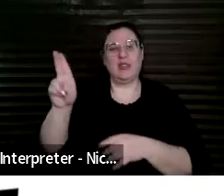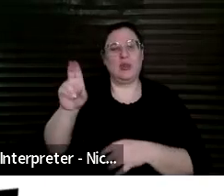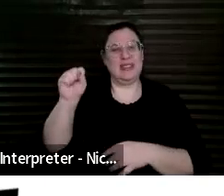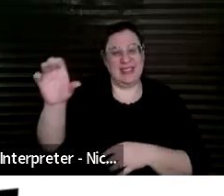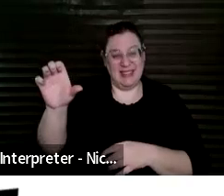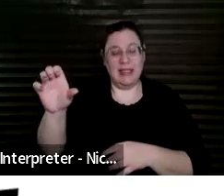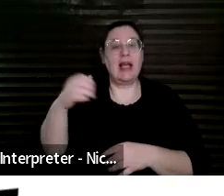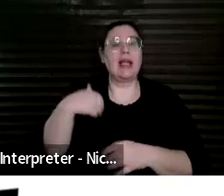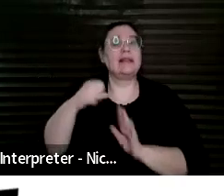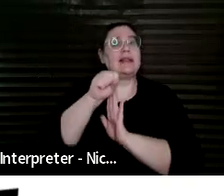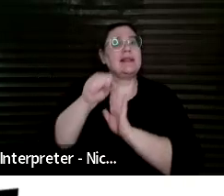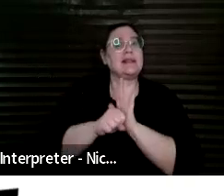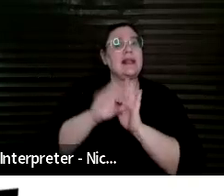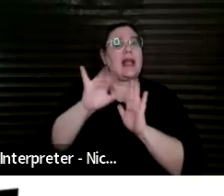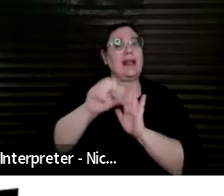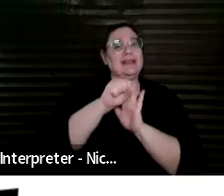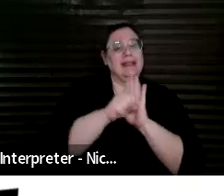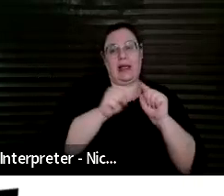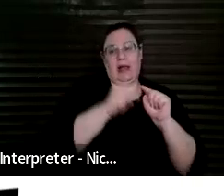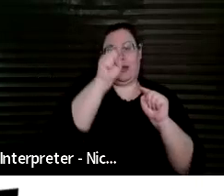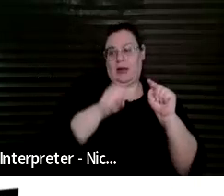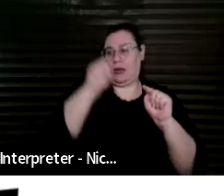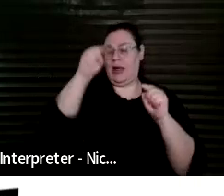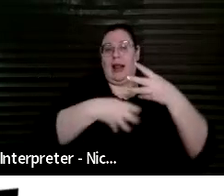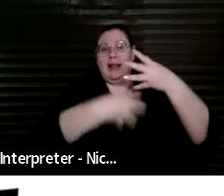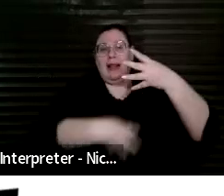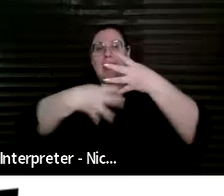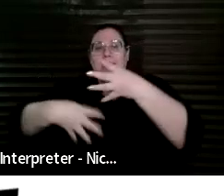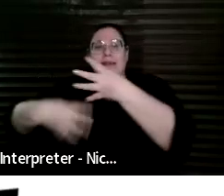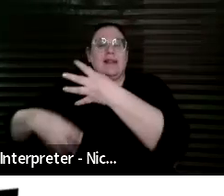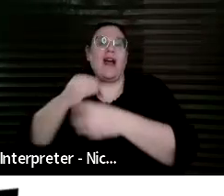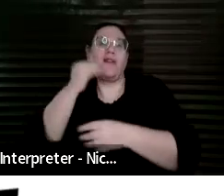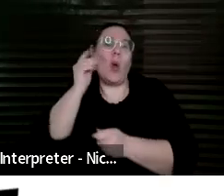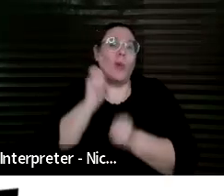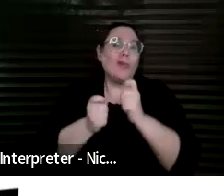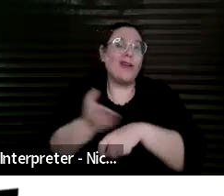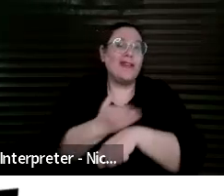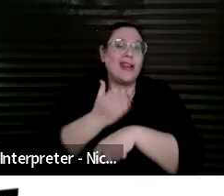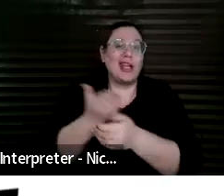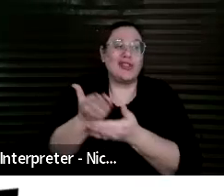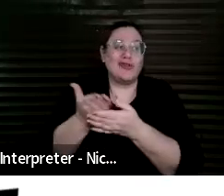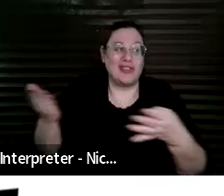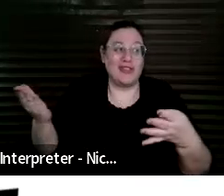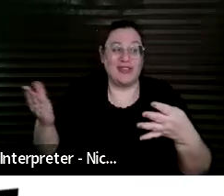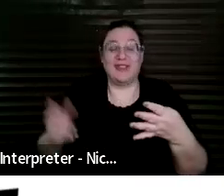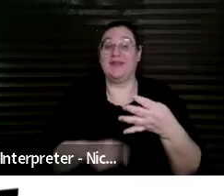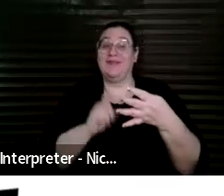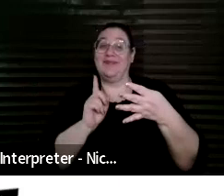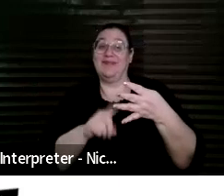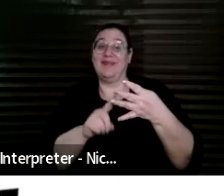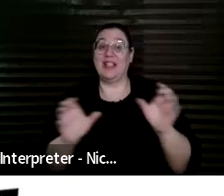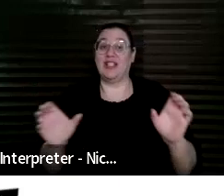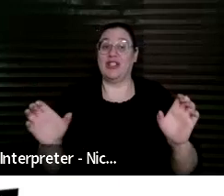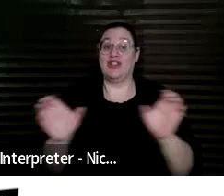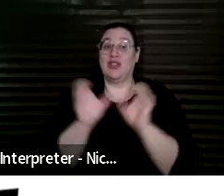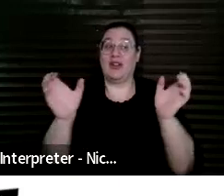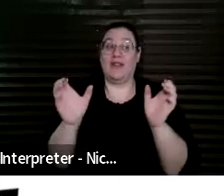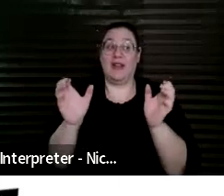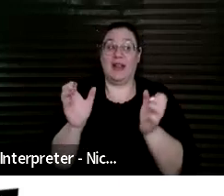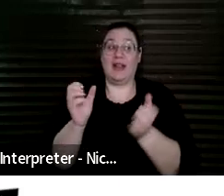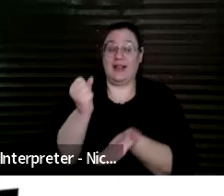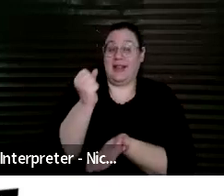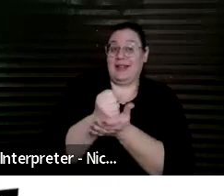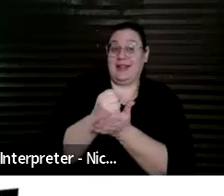modification resources. A certified assistive technology professional is trained in